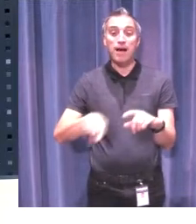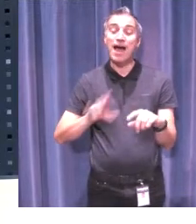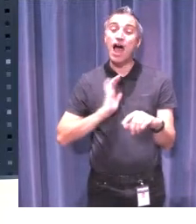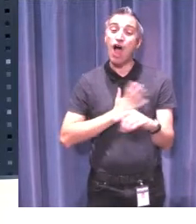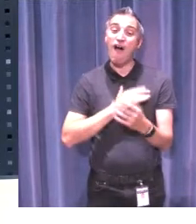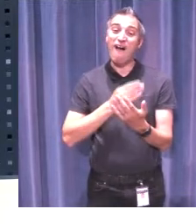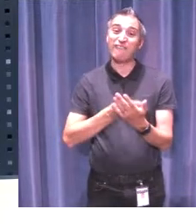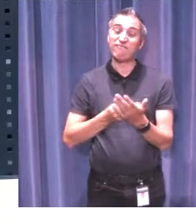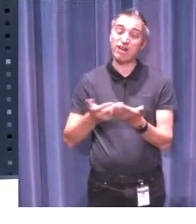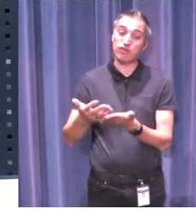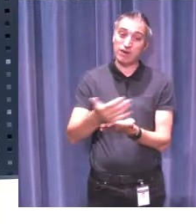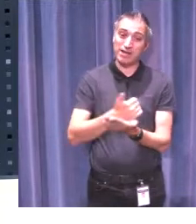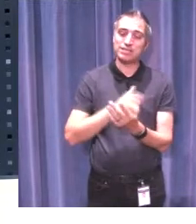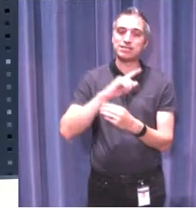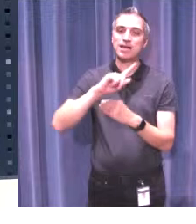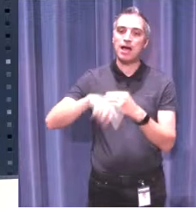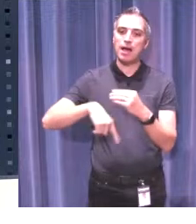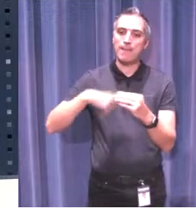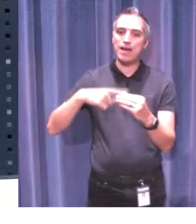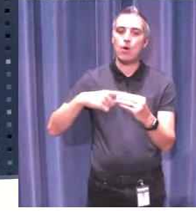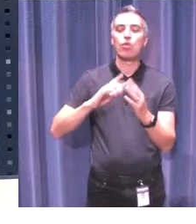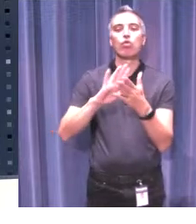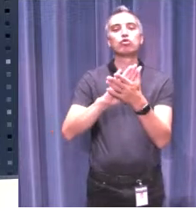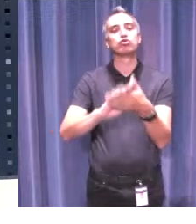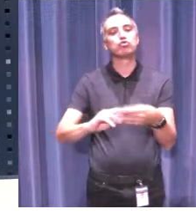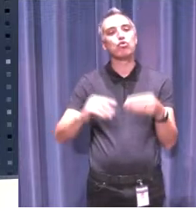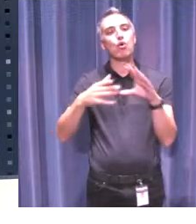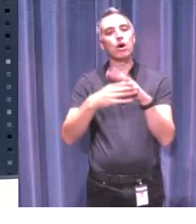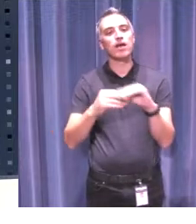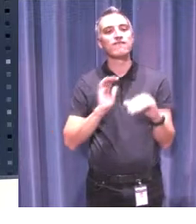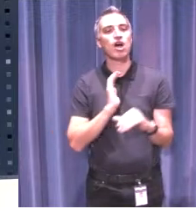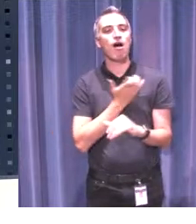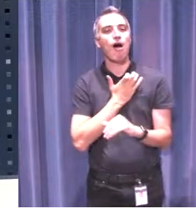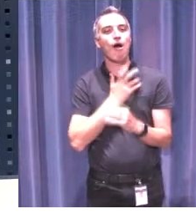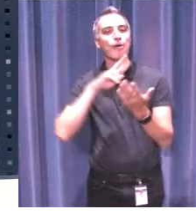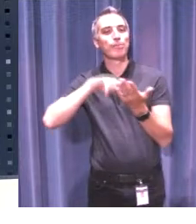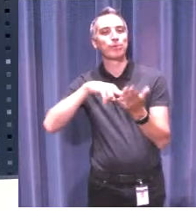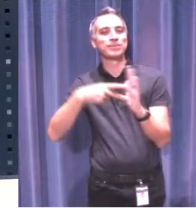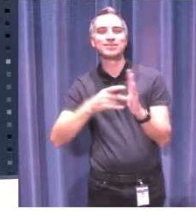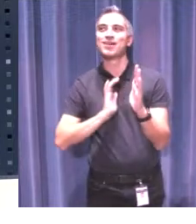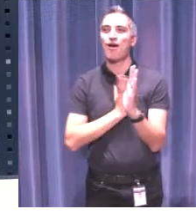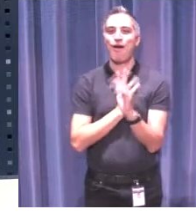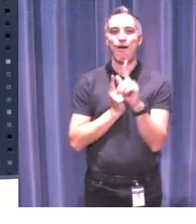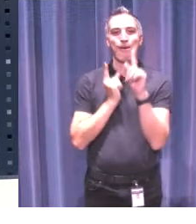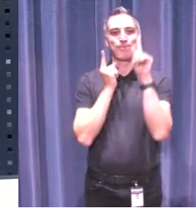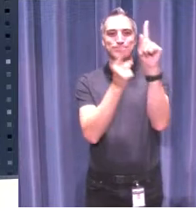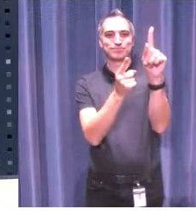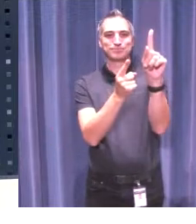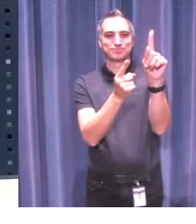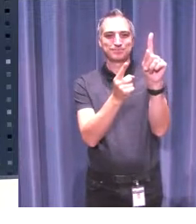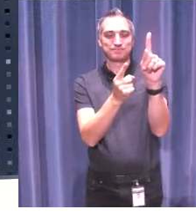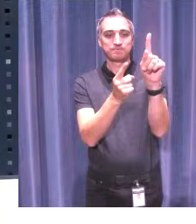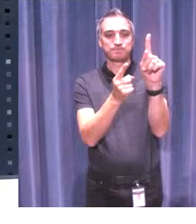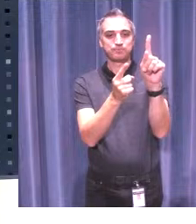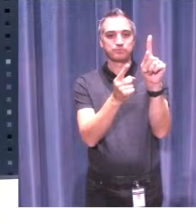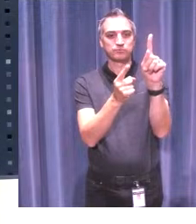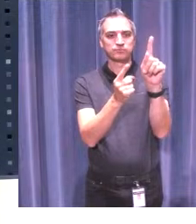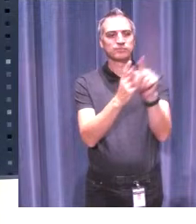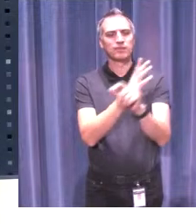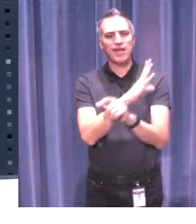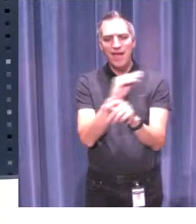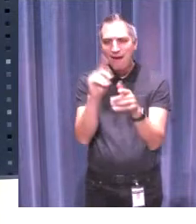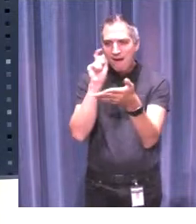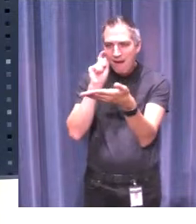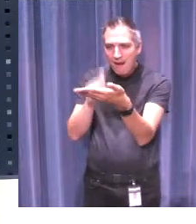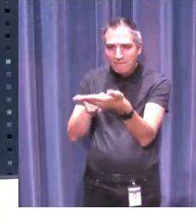fundraising is really around the story of our purpose and our mission, and locating